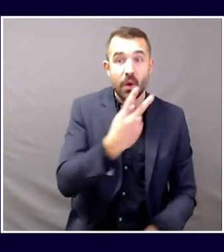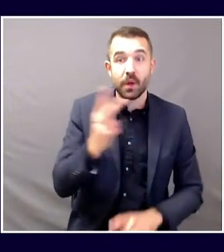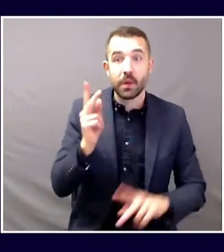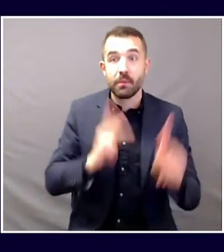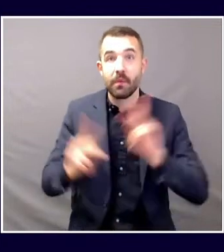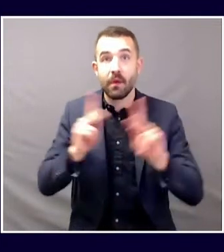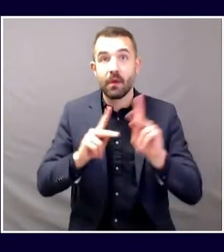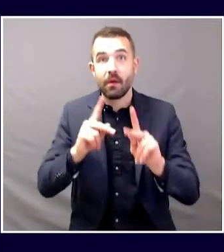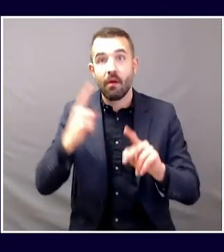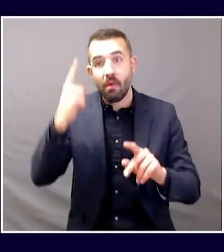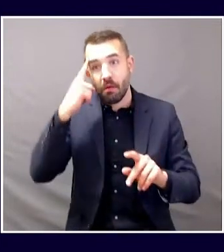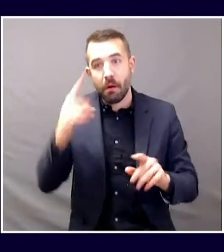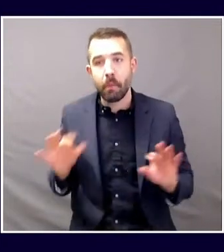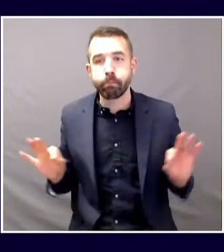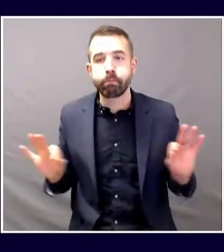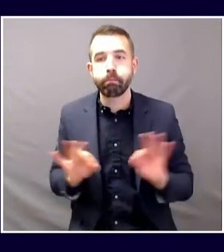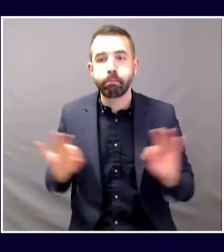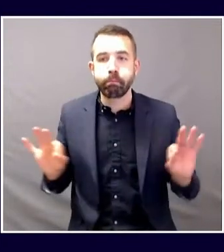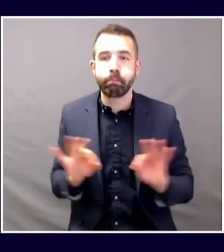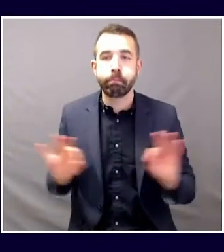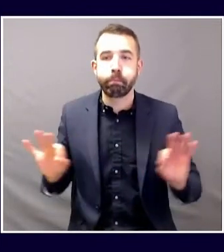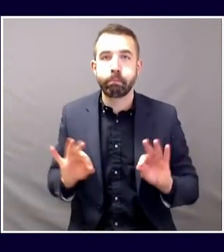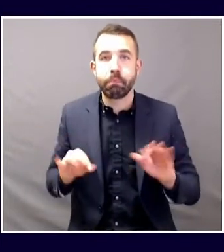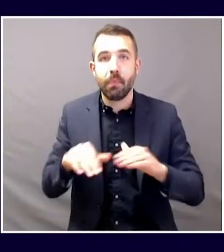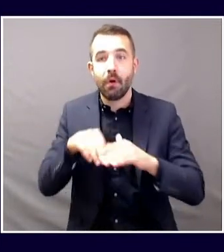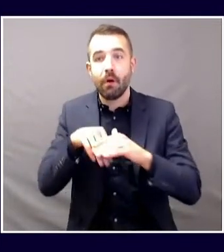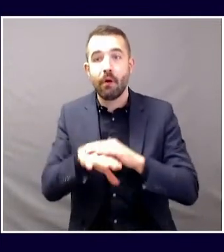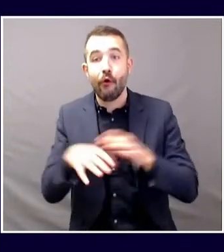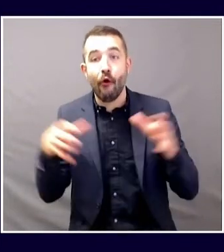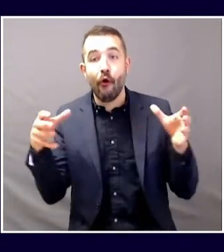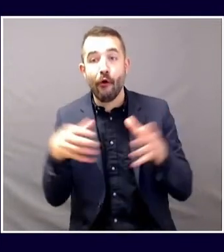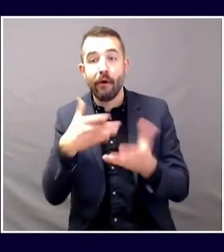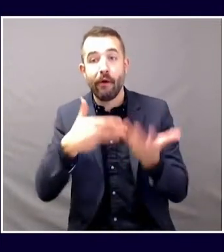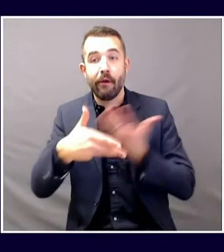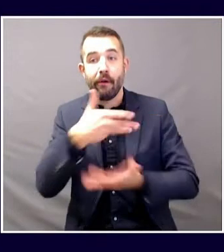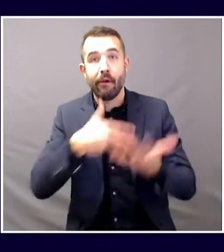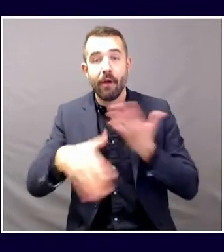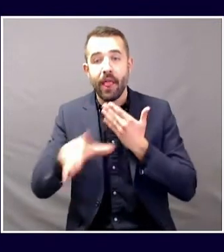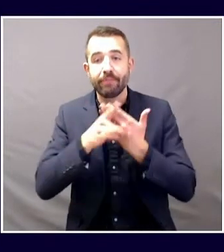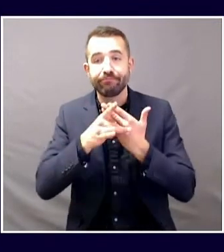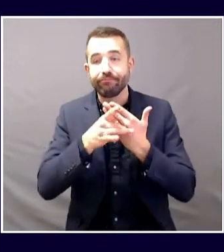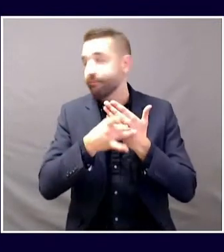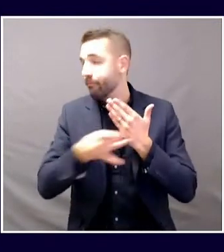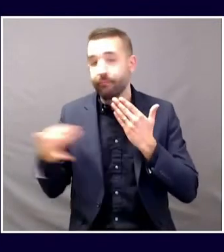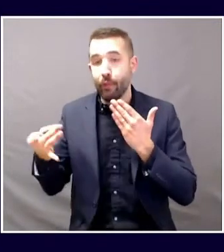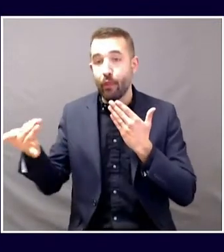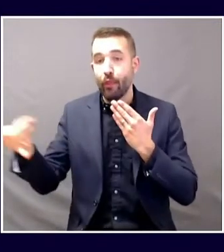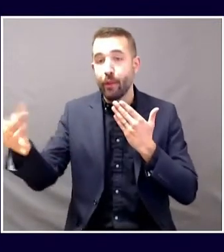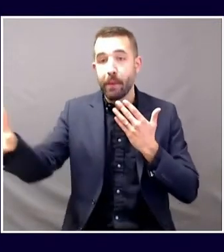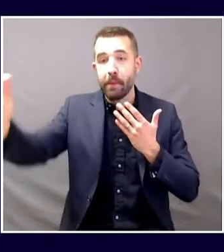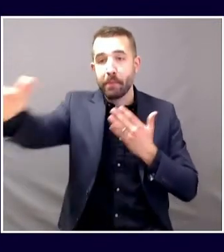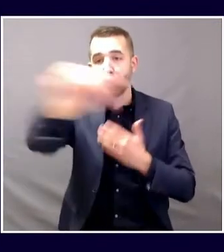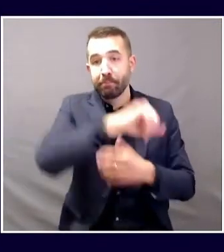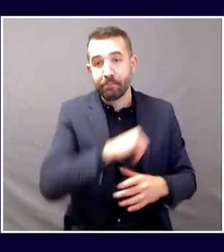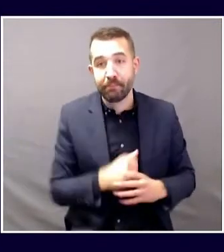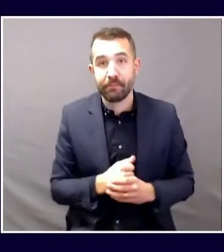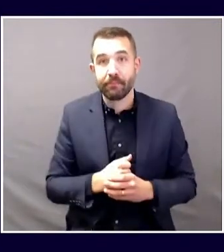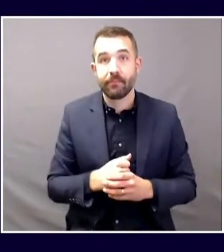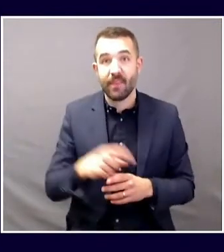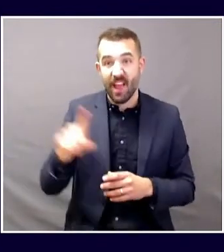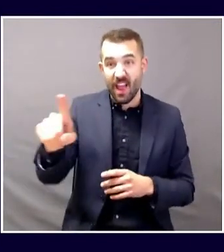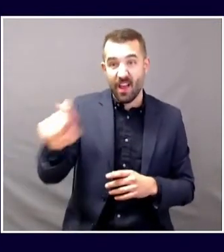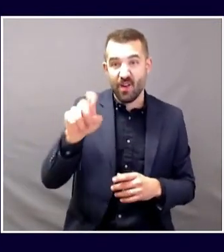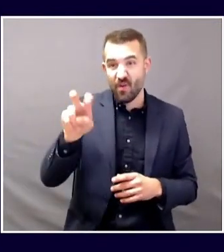gathering can have ripple effects that affect hundreds of people. Now, for a second, think about